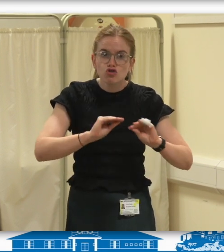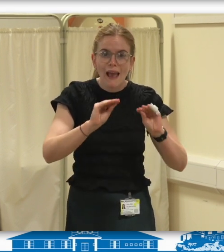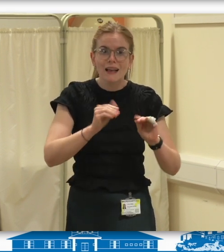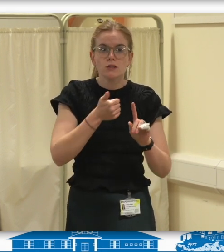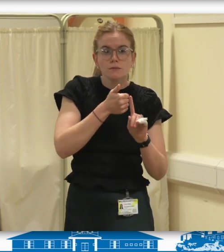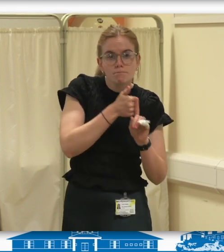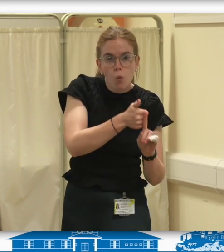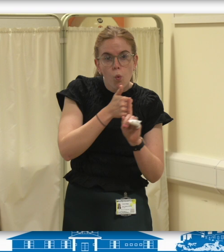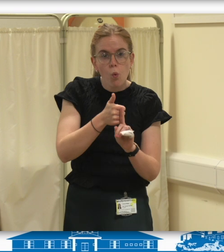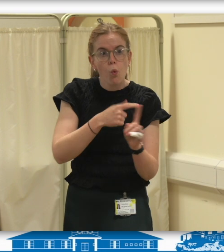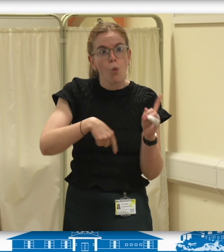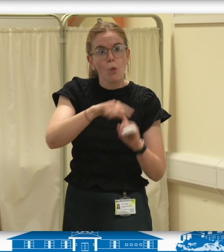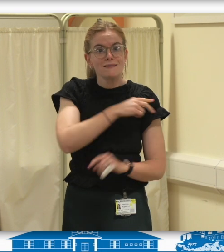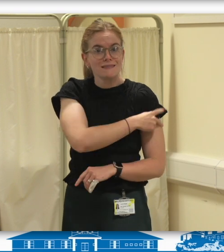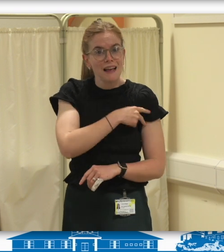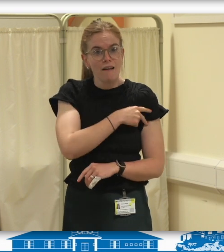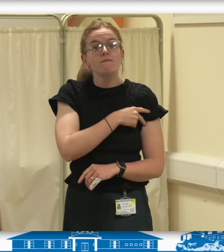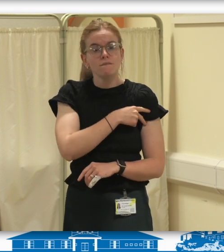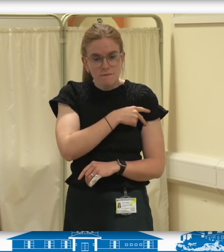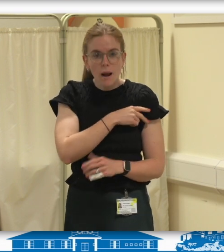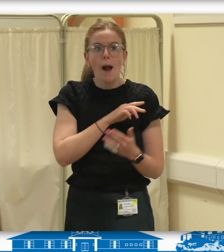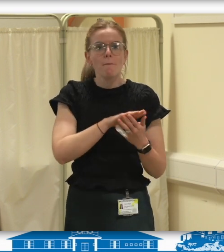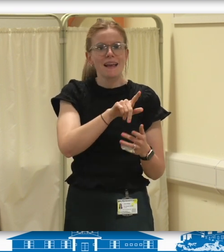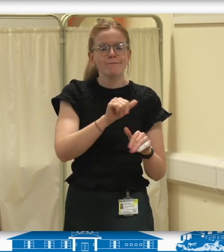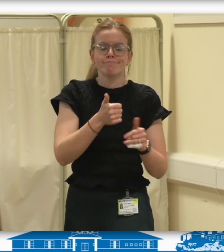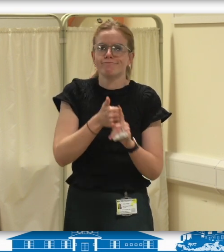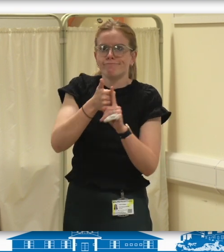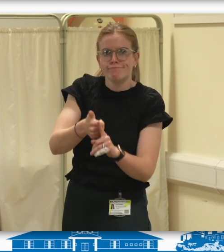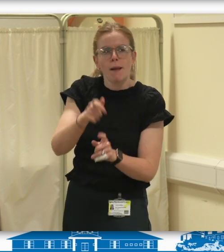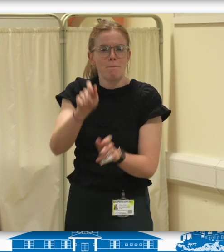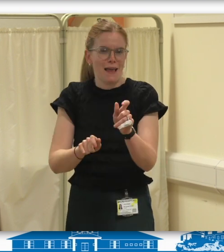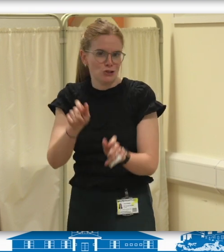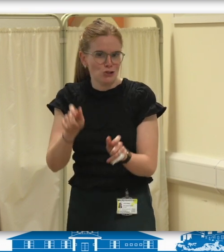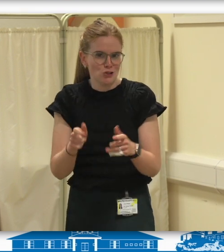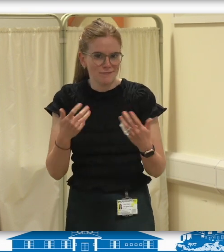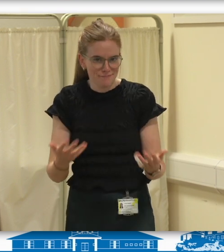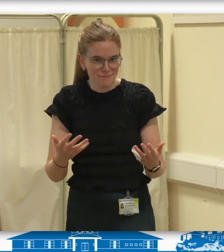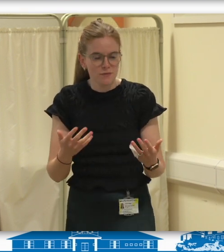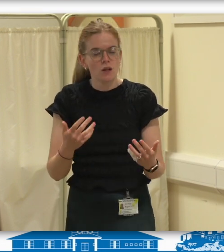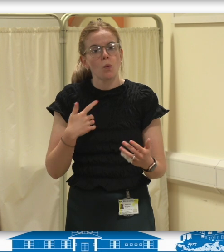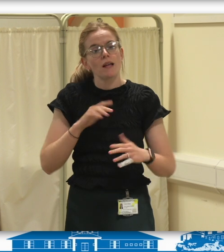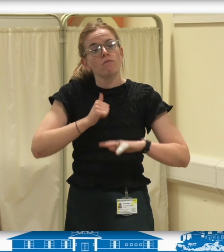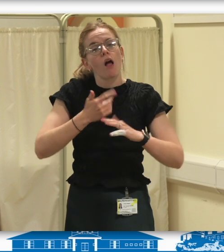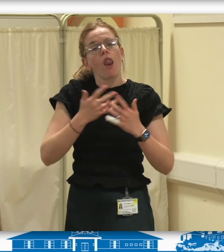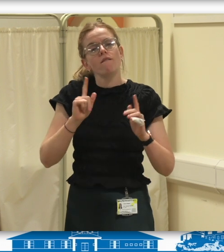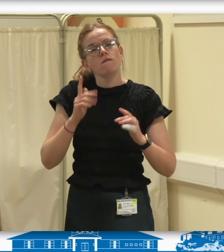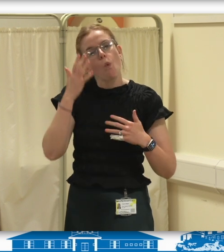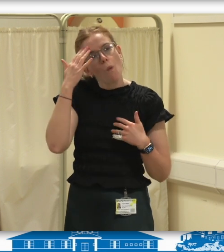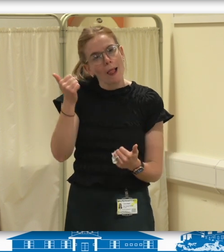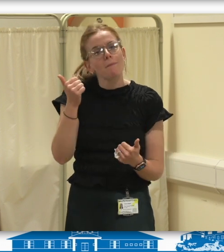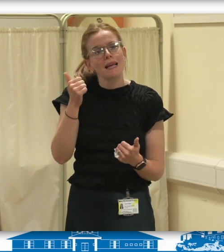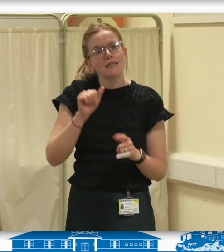supported our staff in the hospital are, the better they will do for our patients. So we run a lot of wellbeing support for our